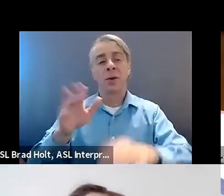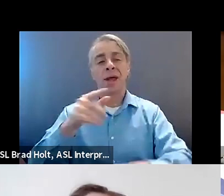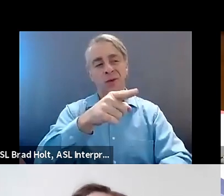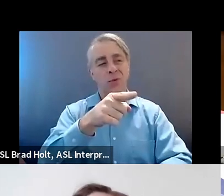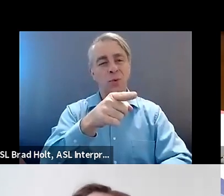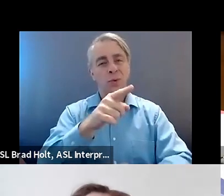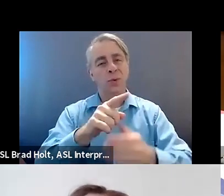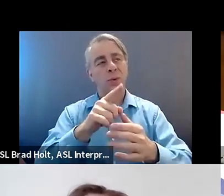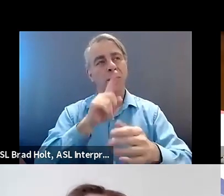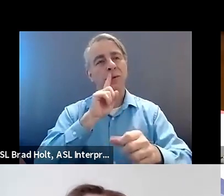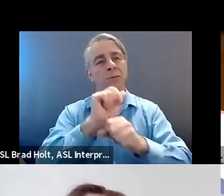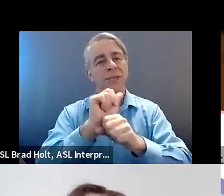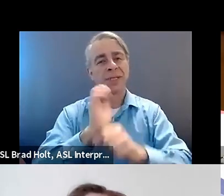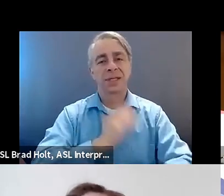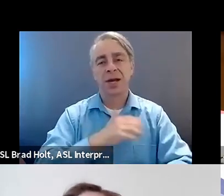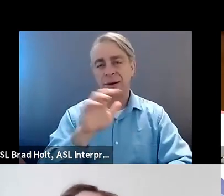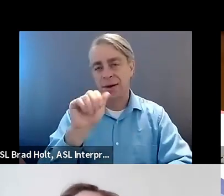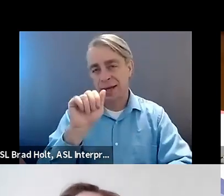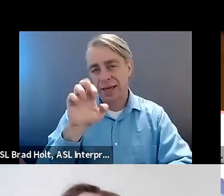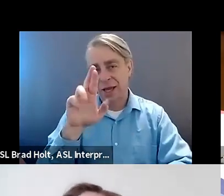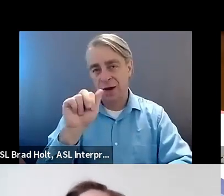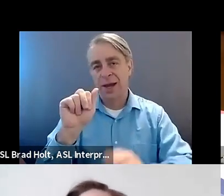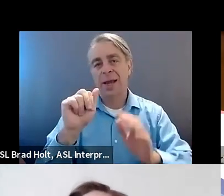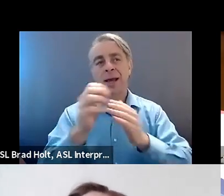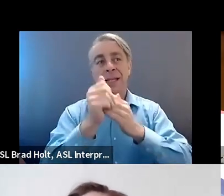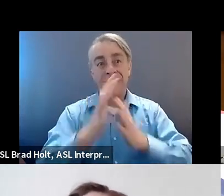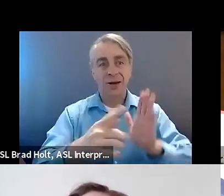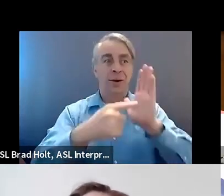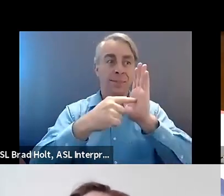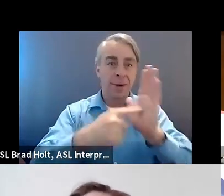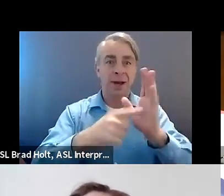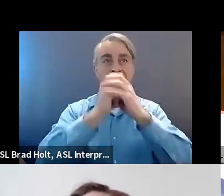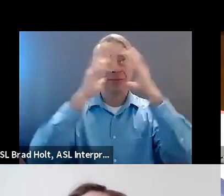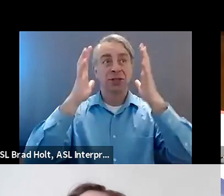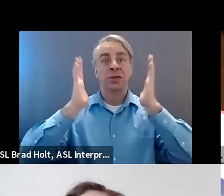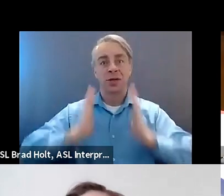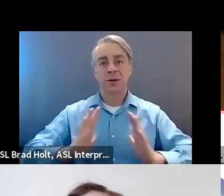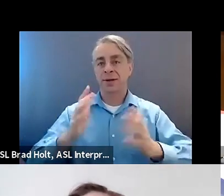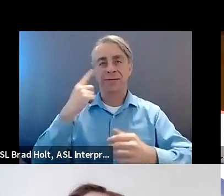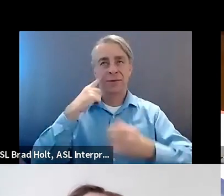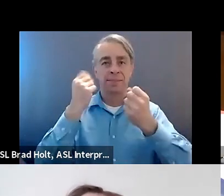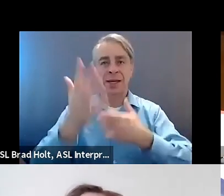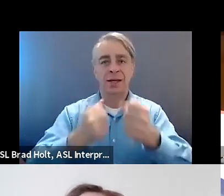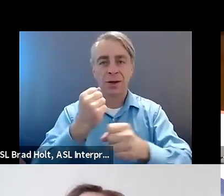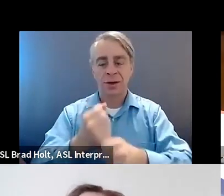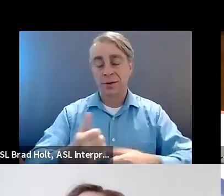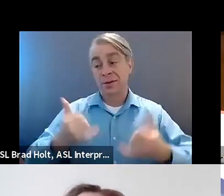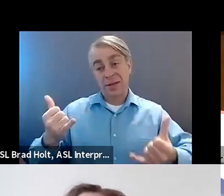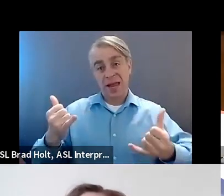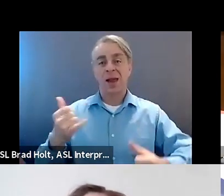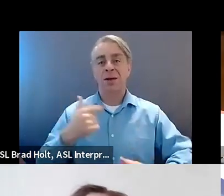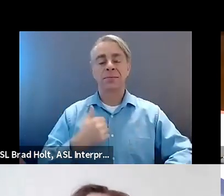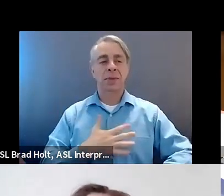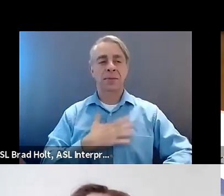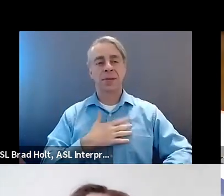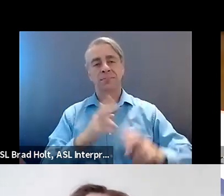role model, and our visionary for so long. It is only fitting that today we bestow a formal title that acknowledges,